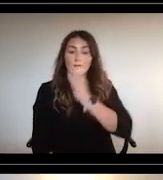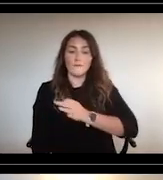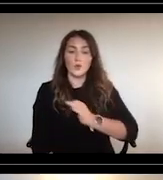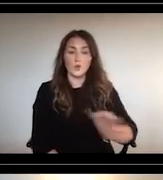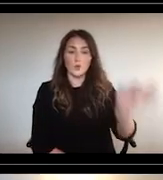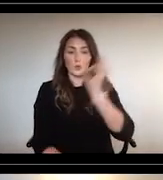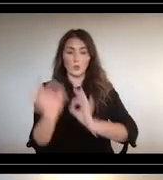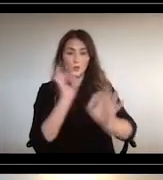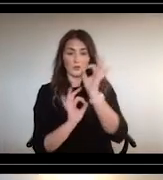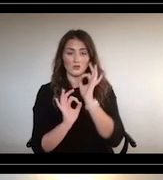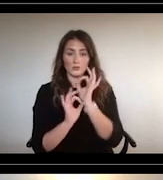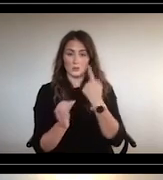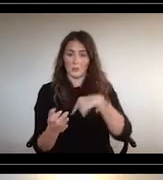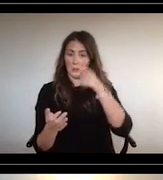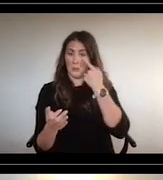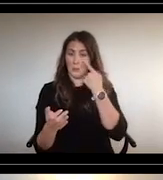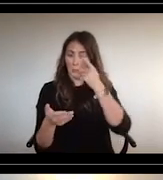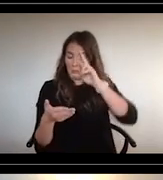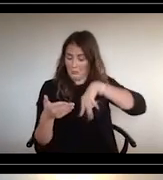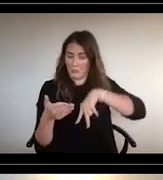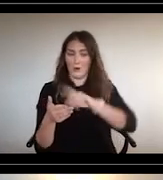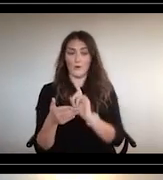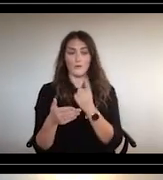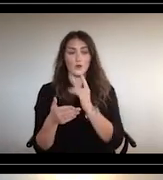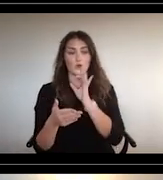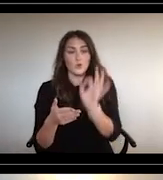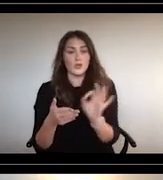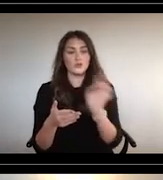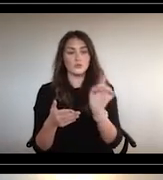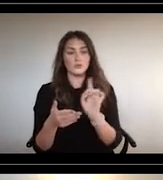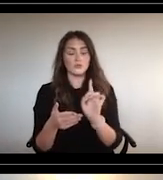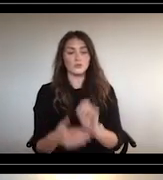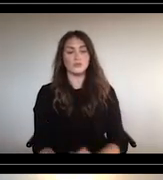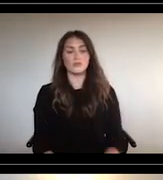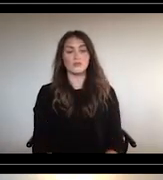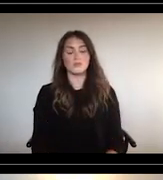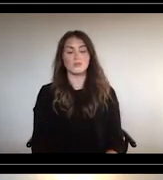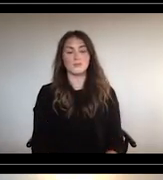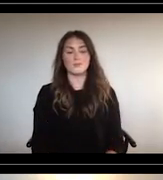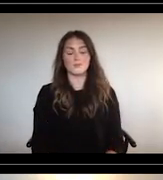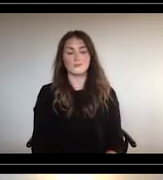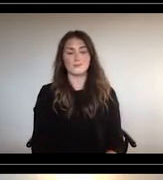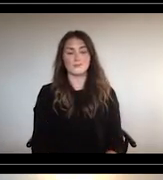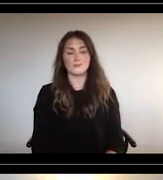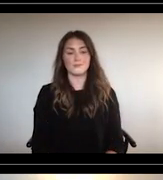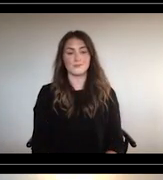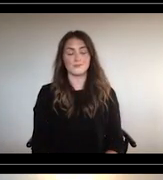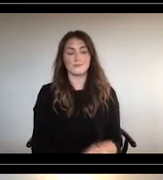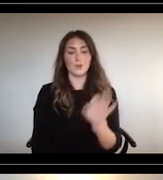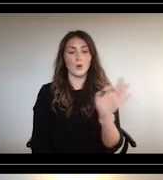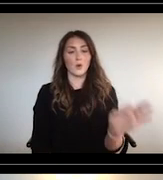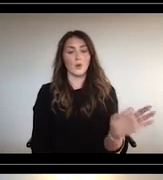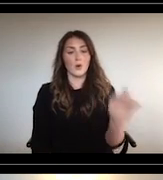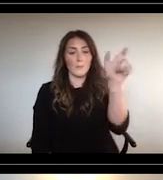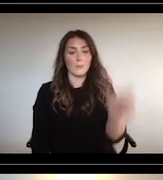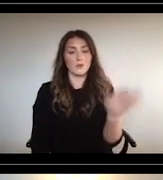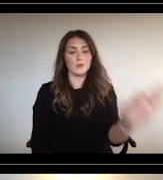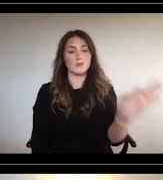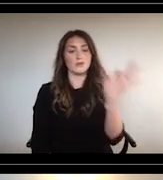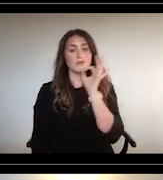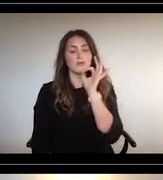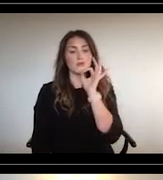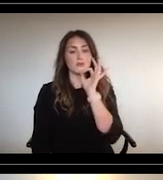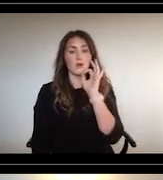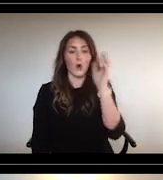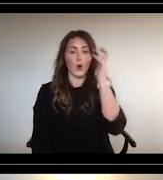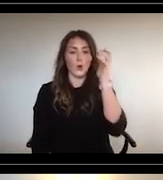going to take a look at our first question. We've had a question about so someone has asked, the Queen Elizabeth Bridge was